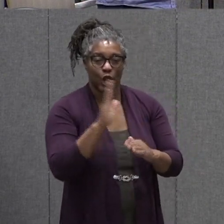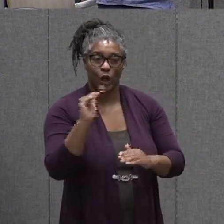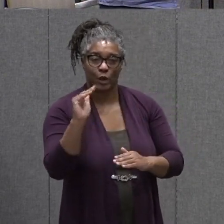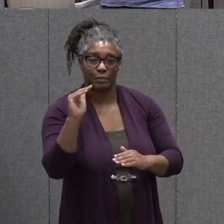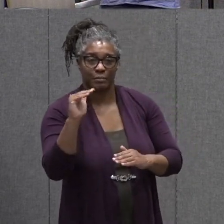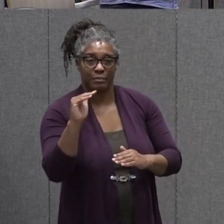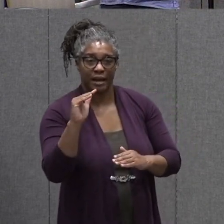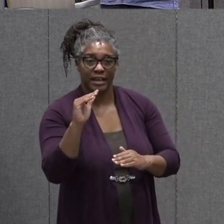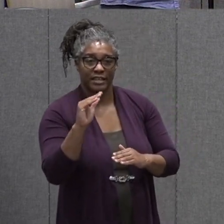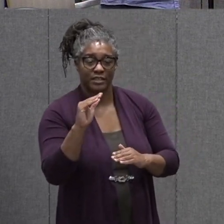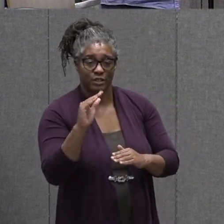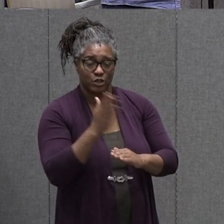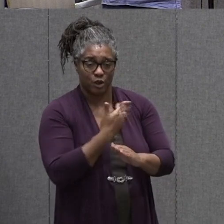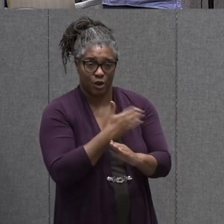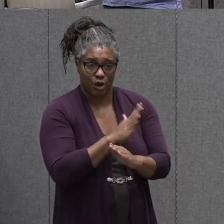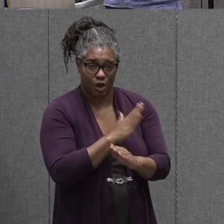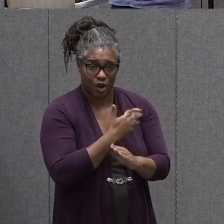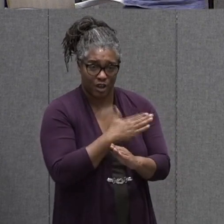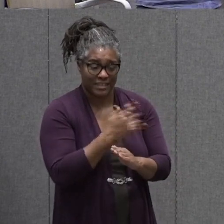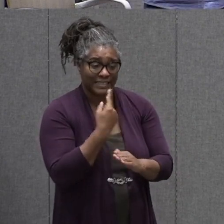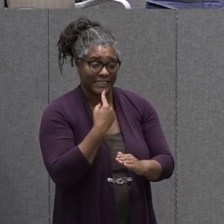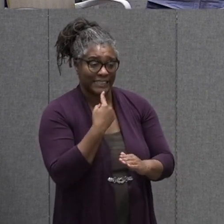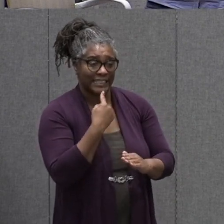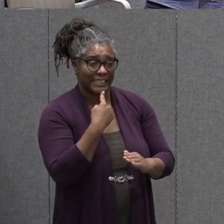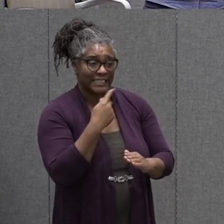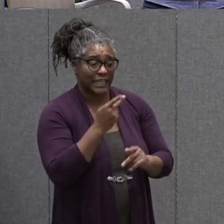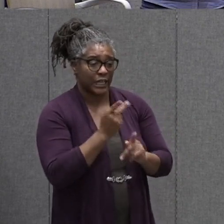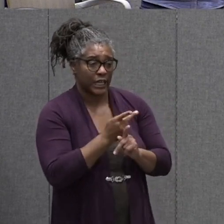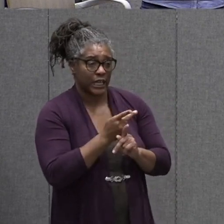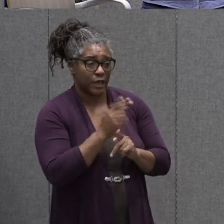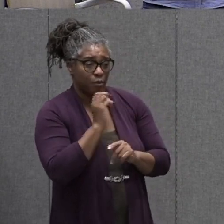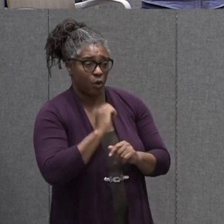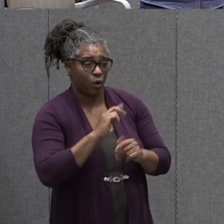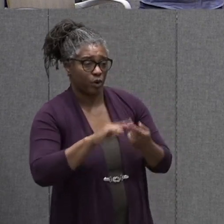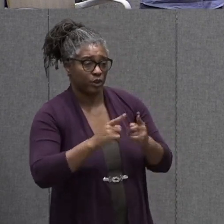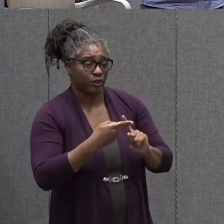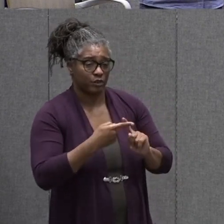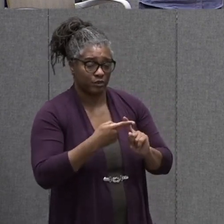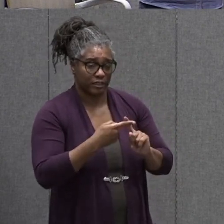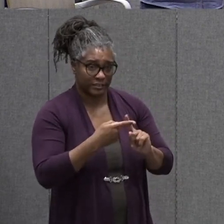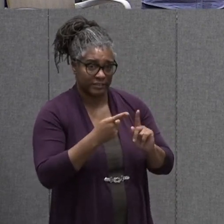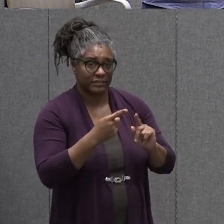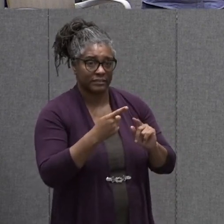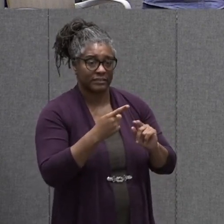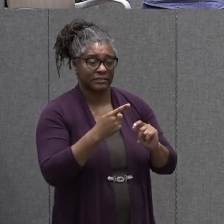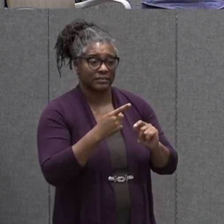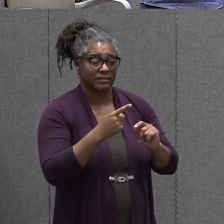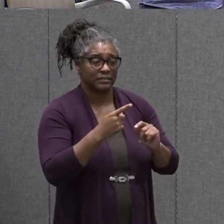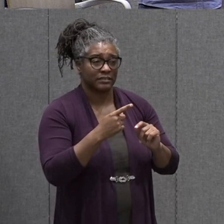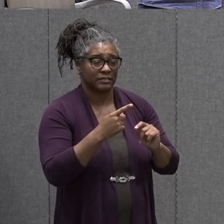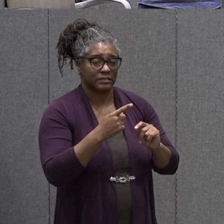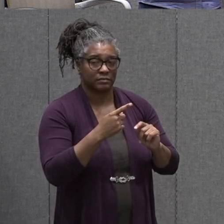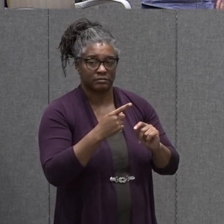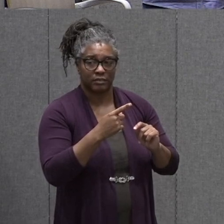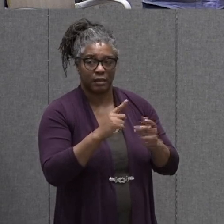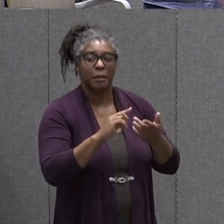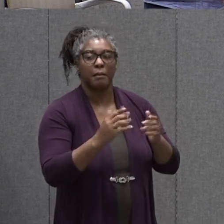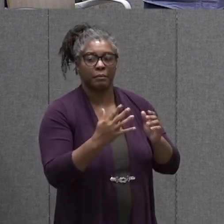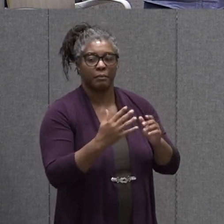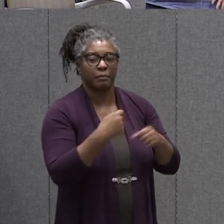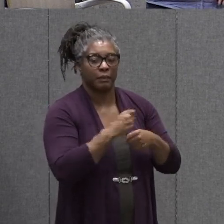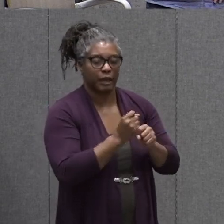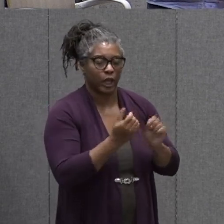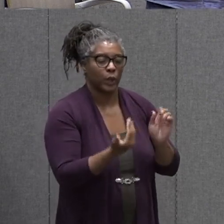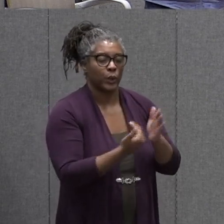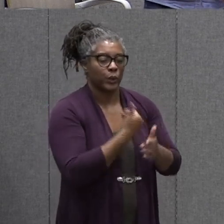add in some drumming to that. If you want, you can keep a groove like we've been doing, or you could do the rhythm of the words. Bum,